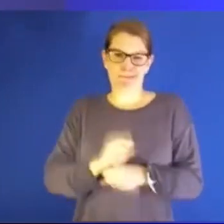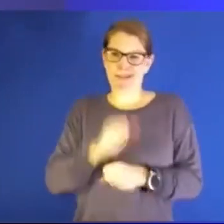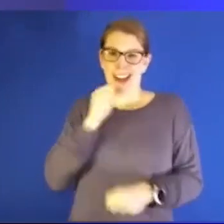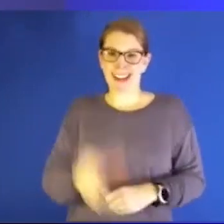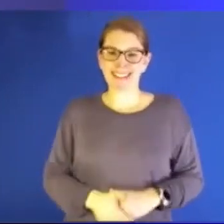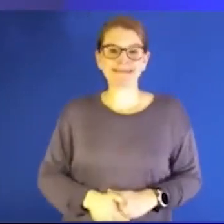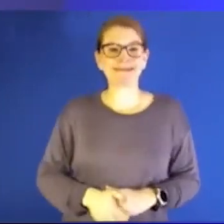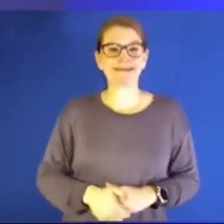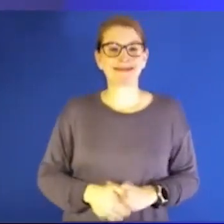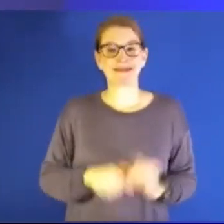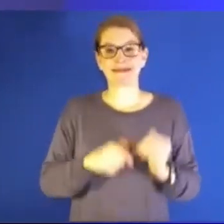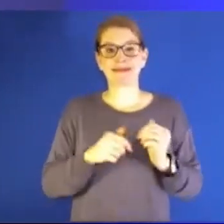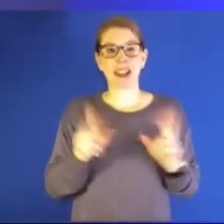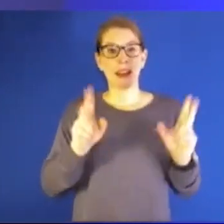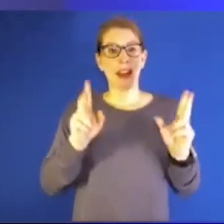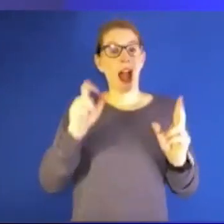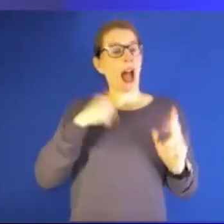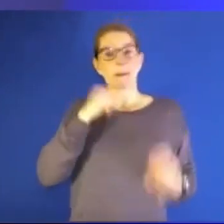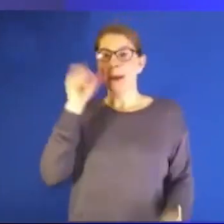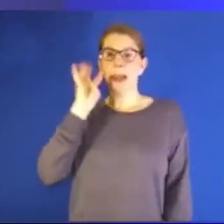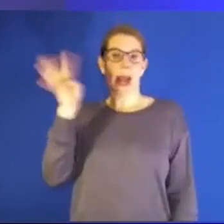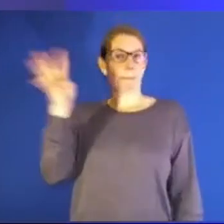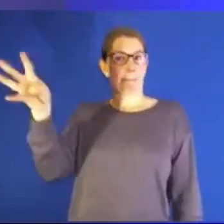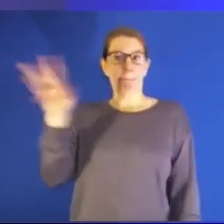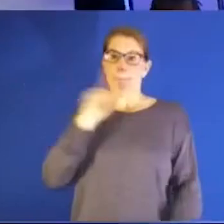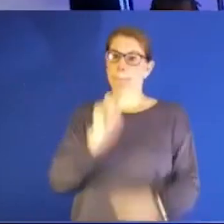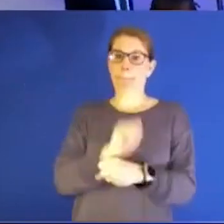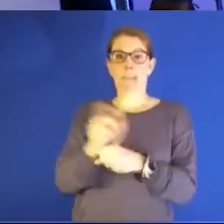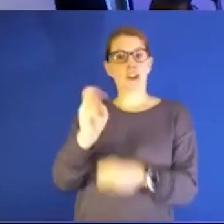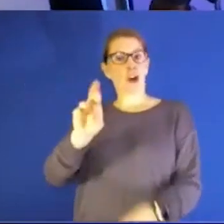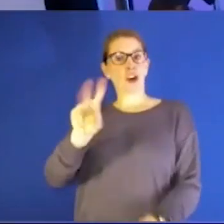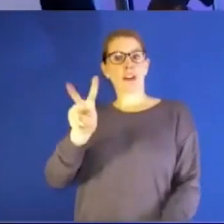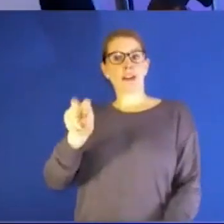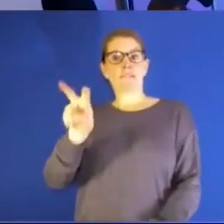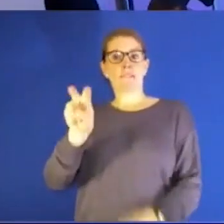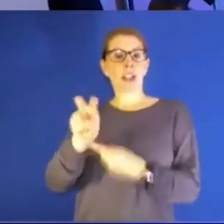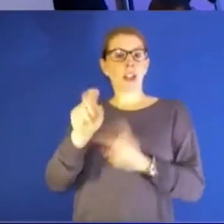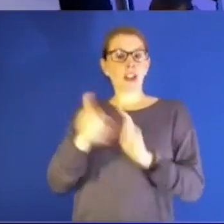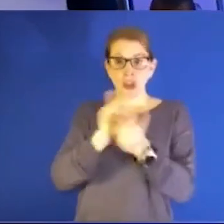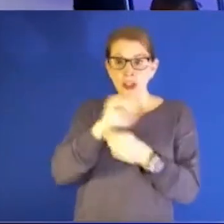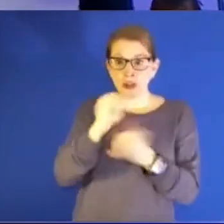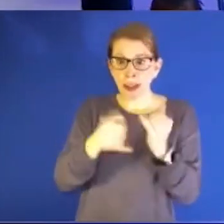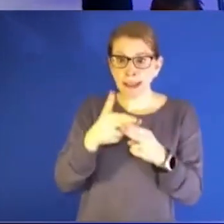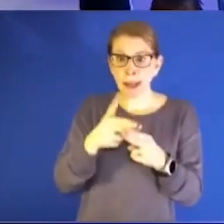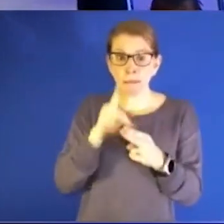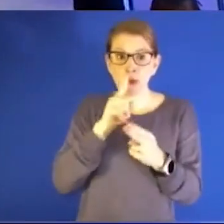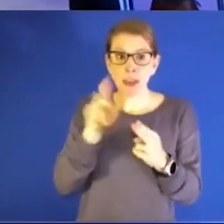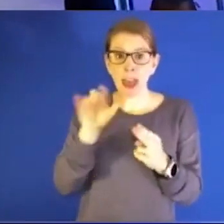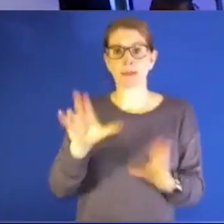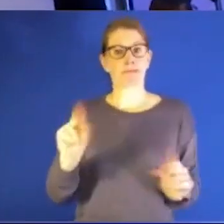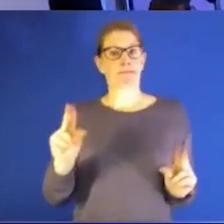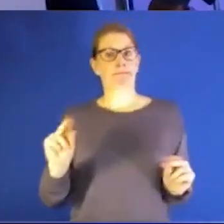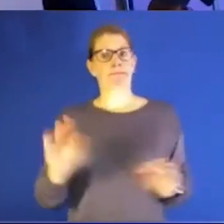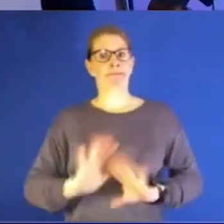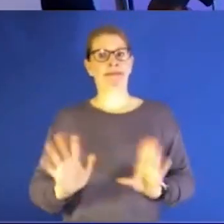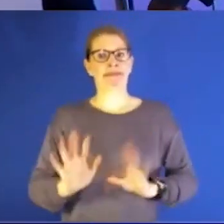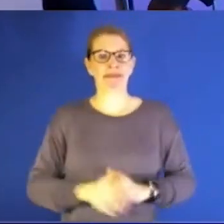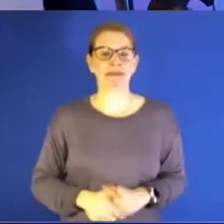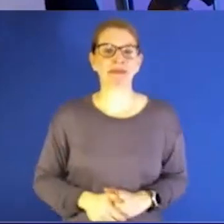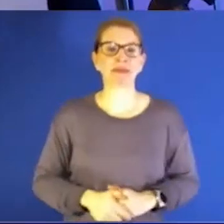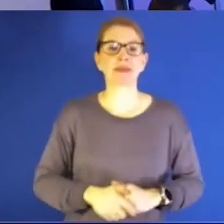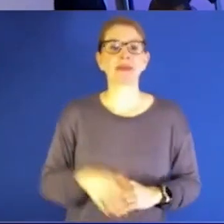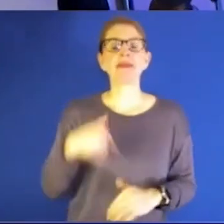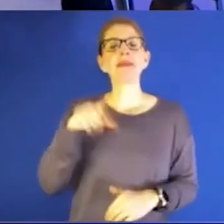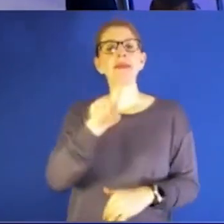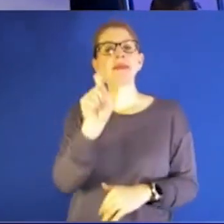time. But it's not made up. Not You're the real made up. Dr. Love. Not Okay, made so up. You didn't change your name. I didn't. no. Okay, good. No name change. Okay, so I want to ask you, when people